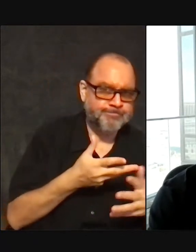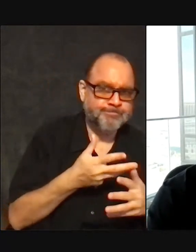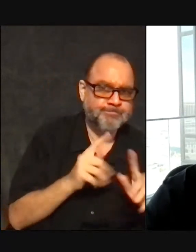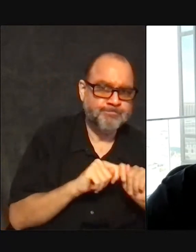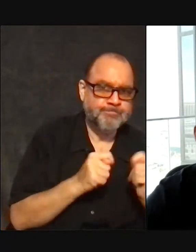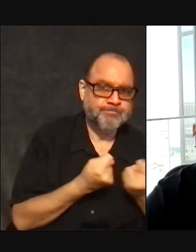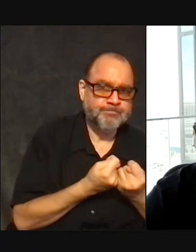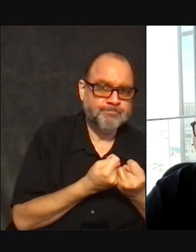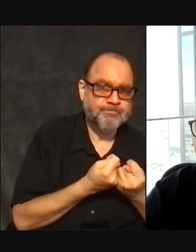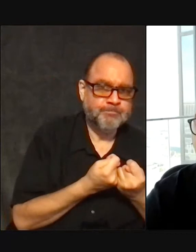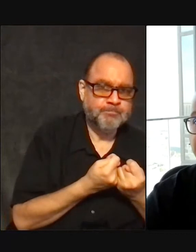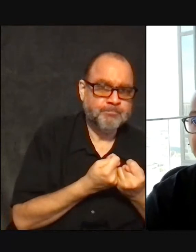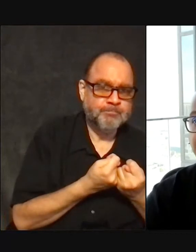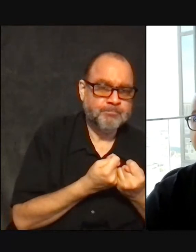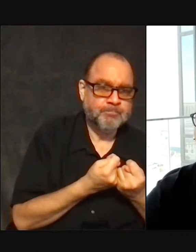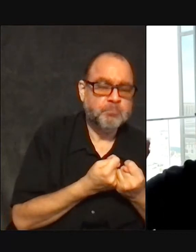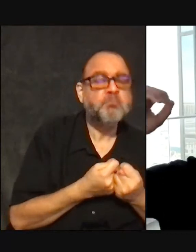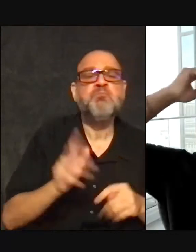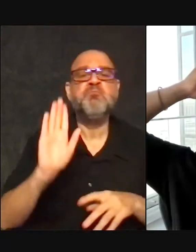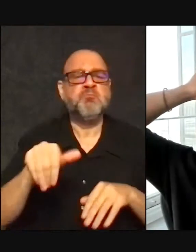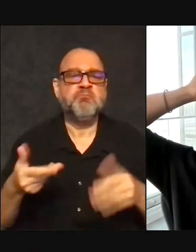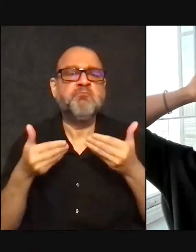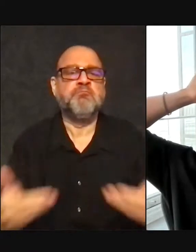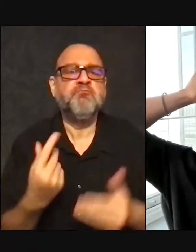to work with that. And then while we jump right in, so